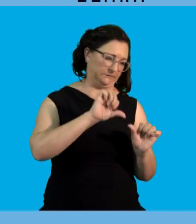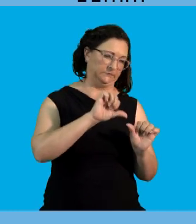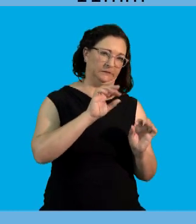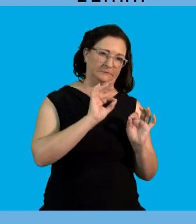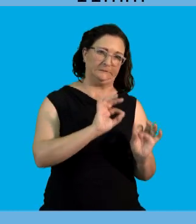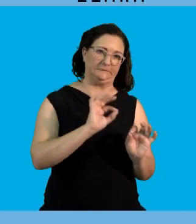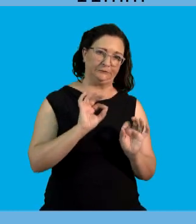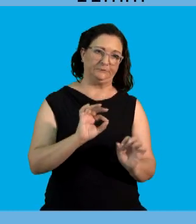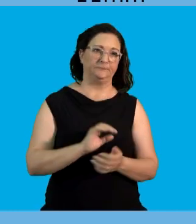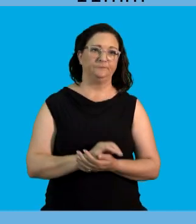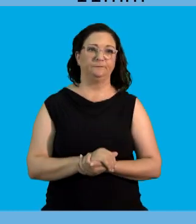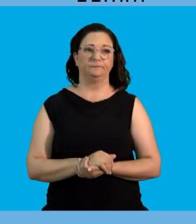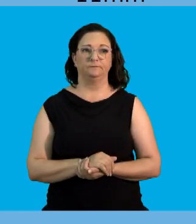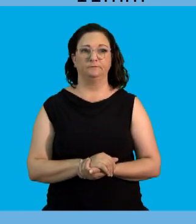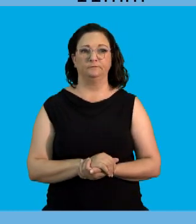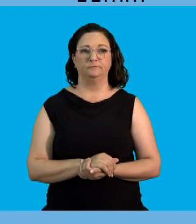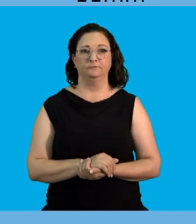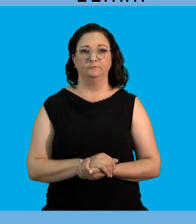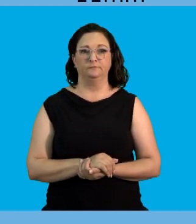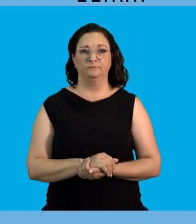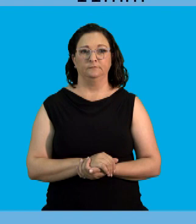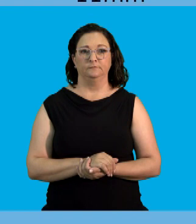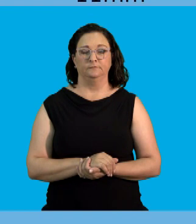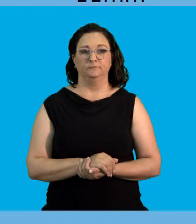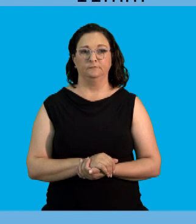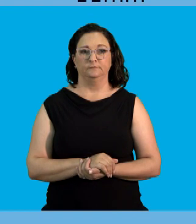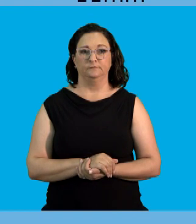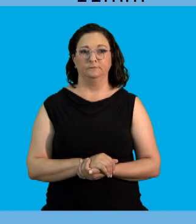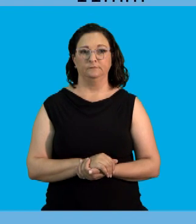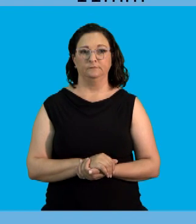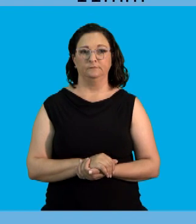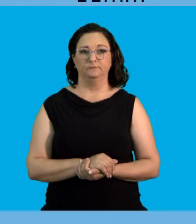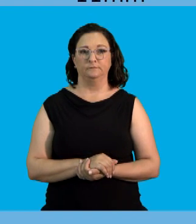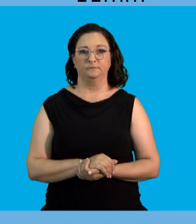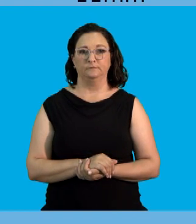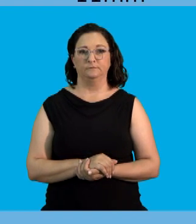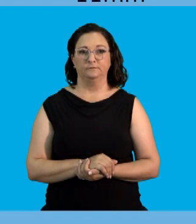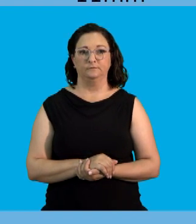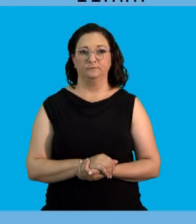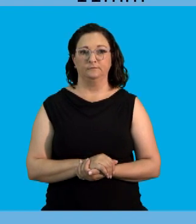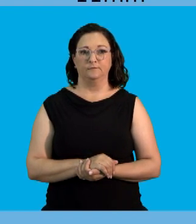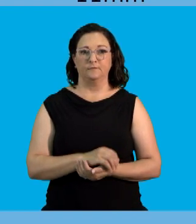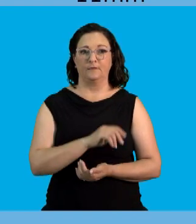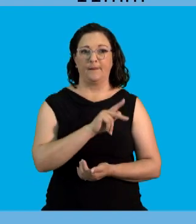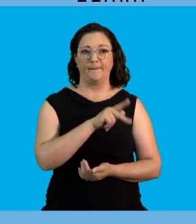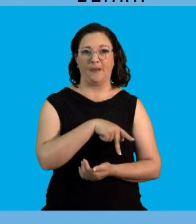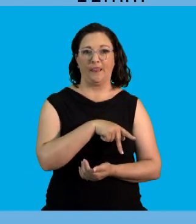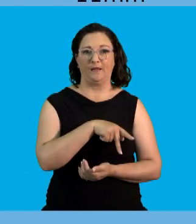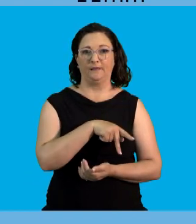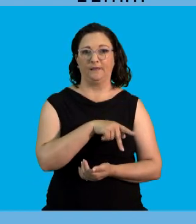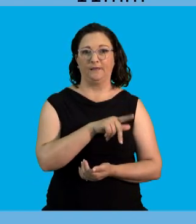exactly where it goes up to our expansion. So that's going to be our platinum